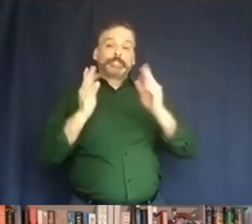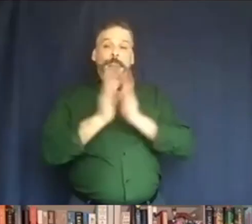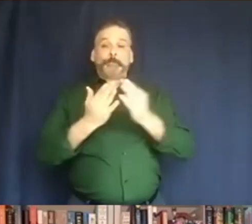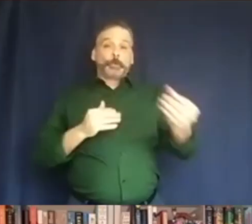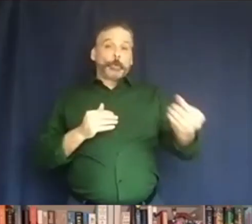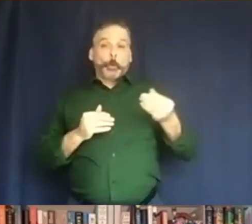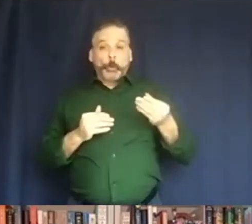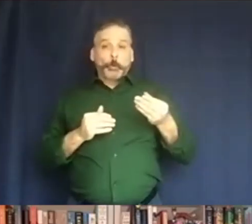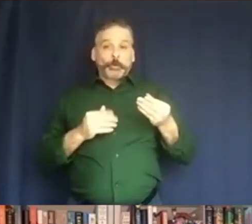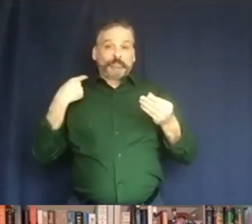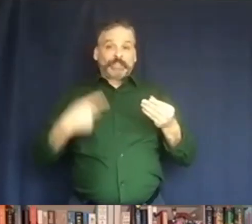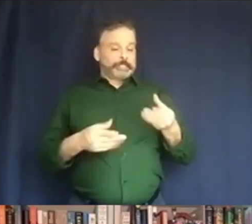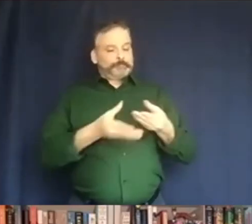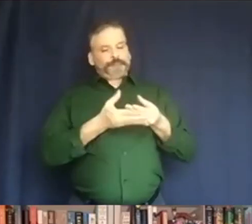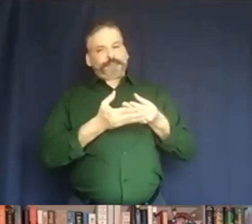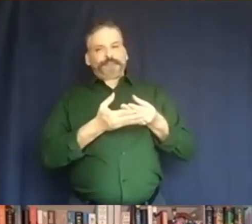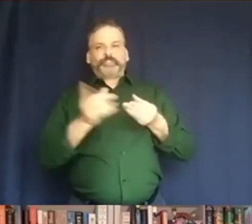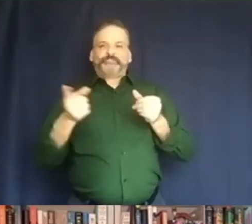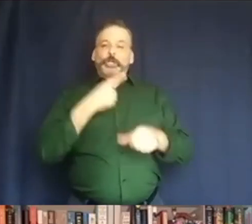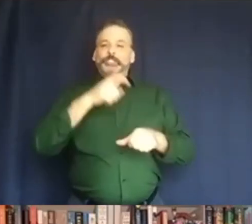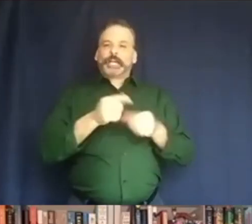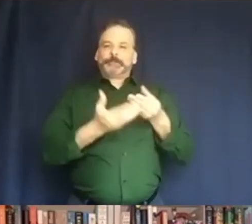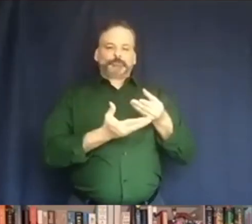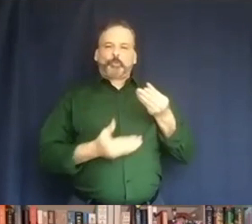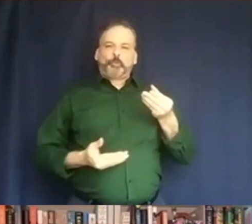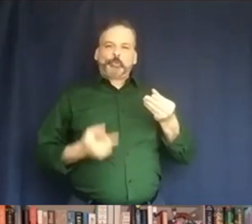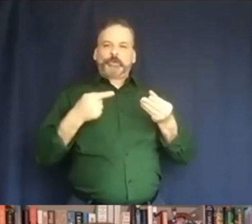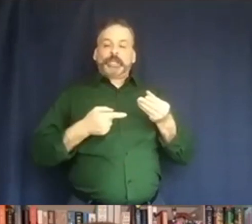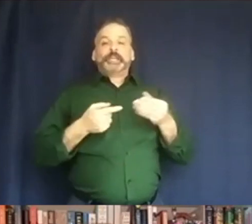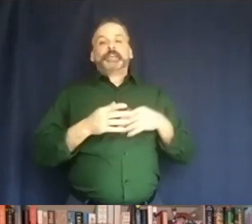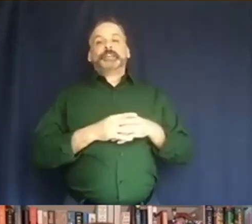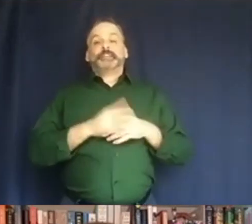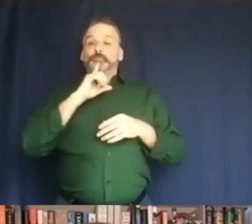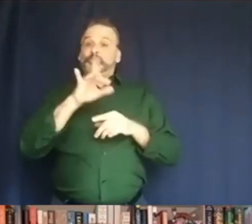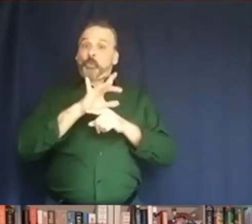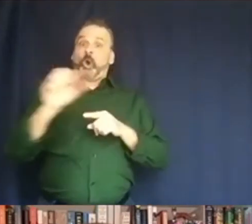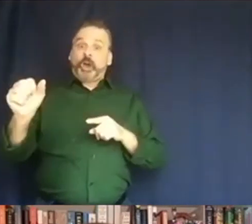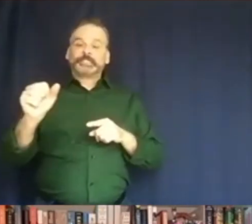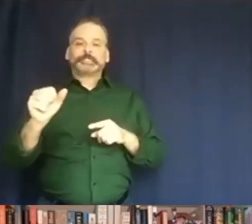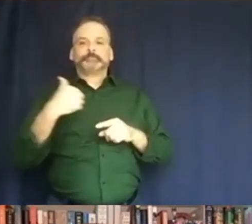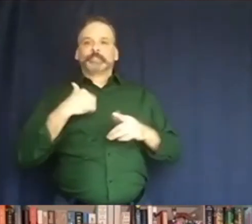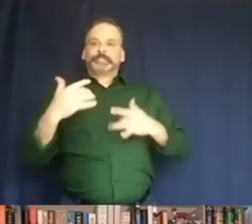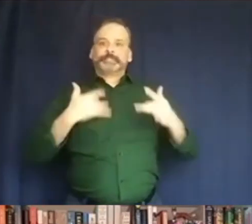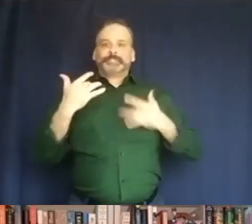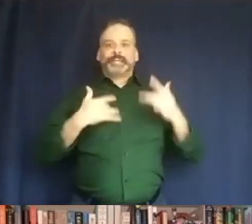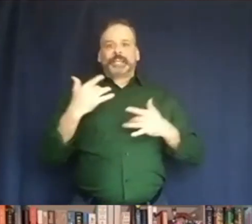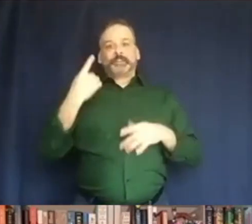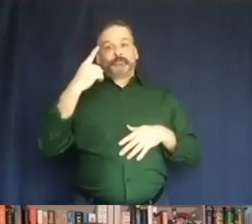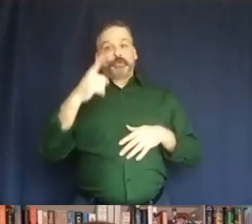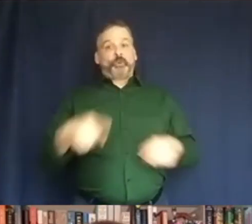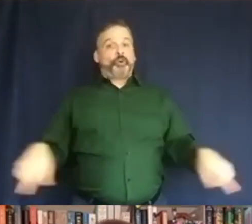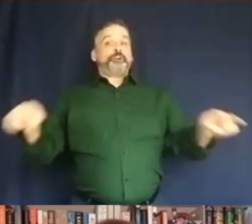a physical form in my hand for the first time. And that's so awesome. And I'm excited for all of you guys who are